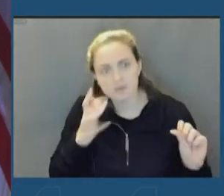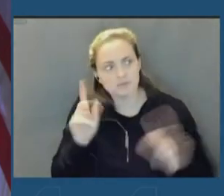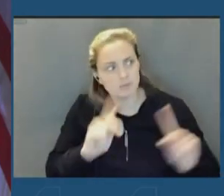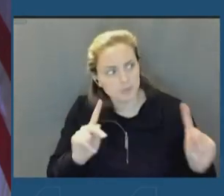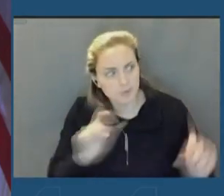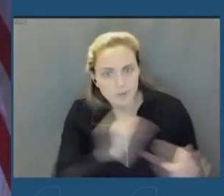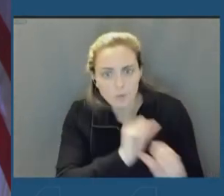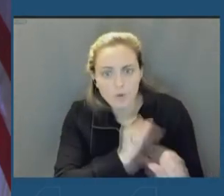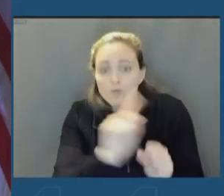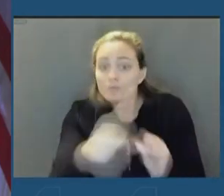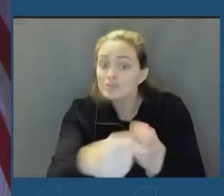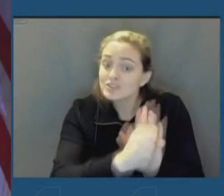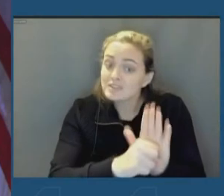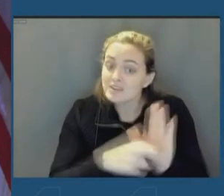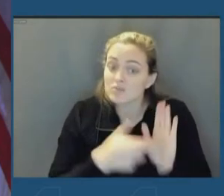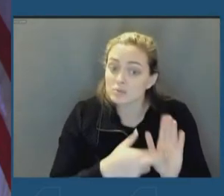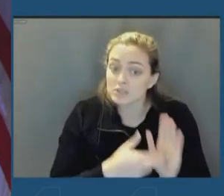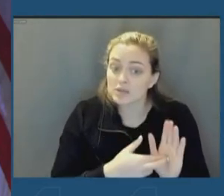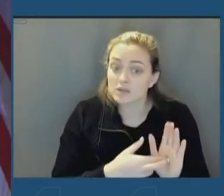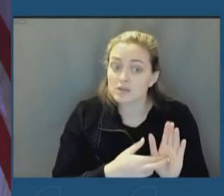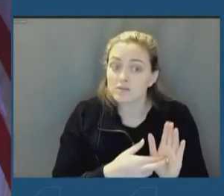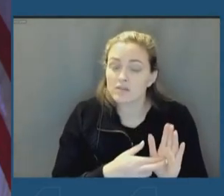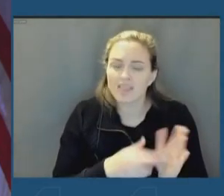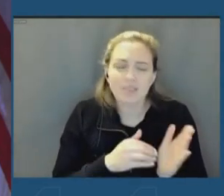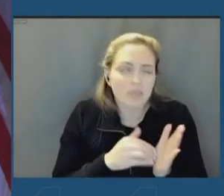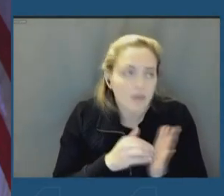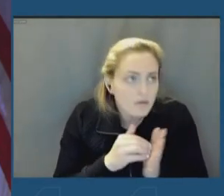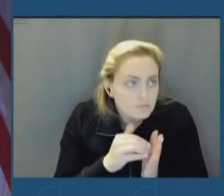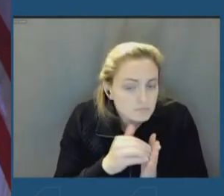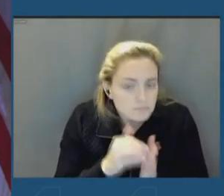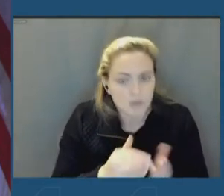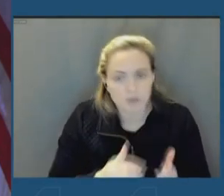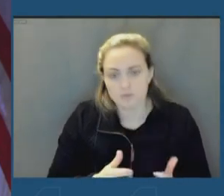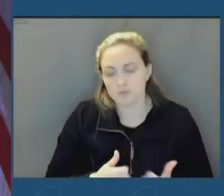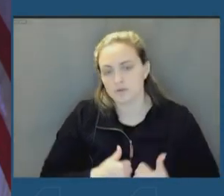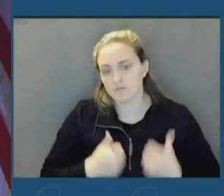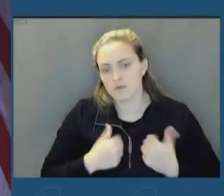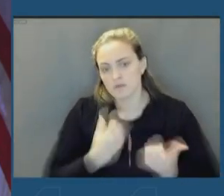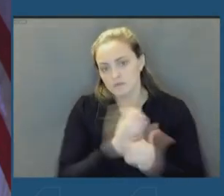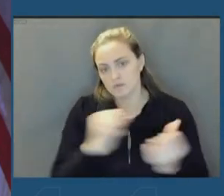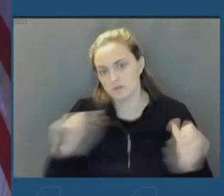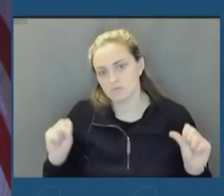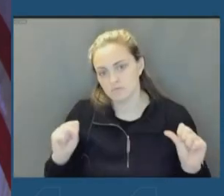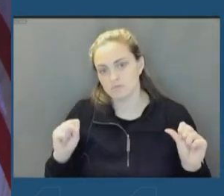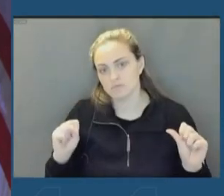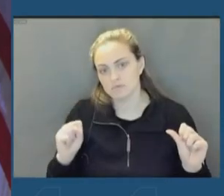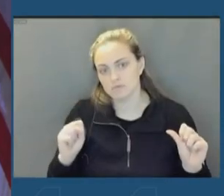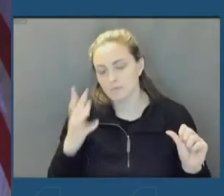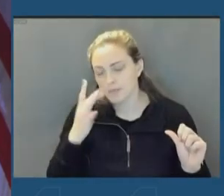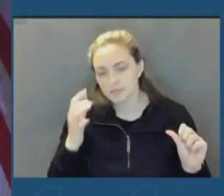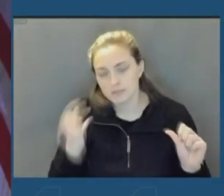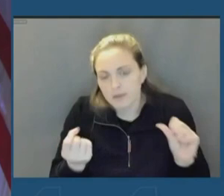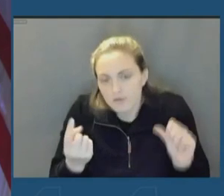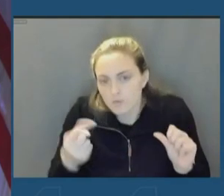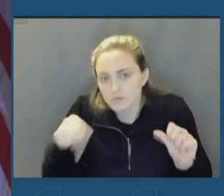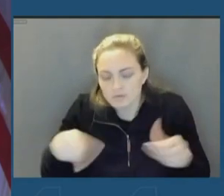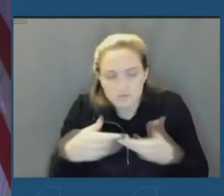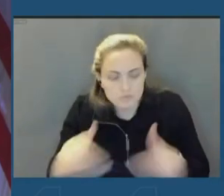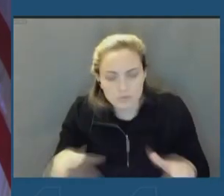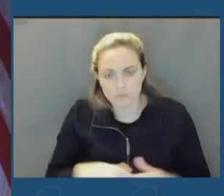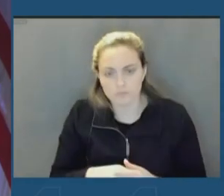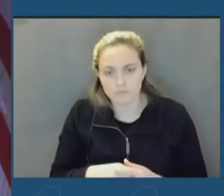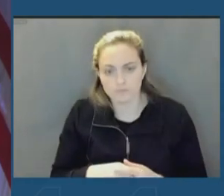state representatives. There were thousands of lives who were saved as a result of everybody in this room and